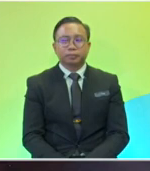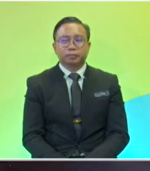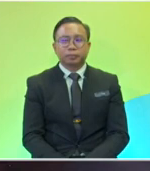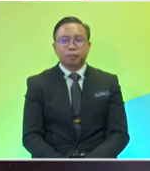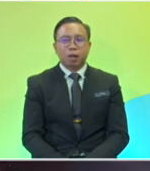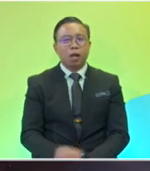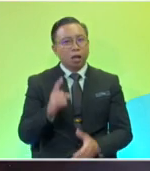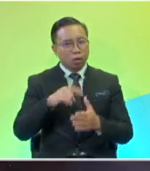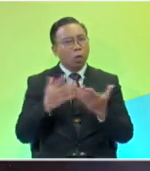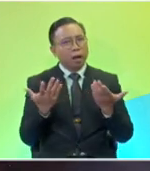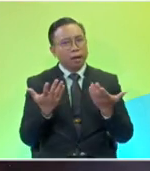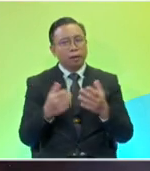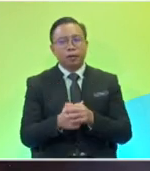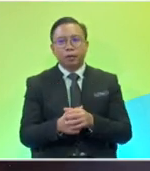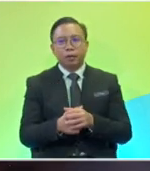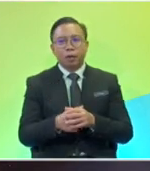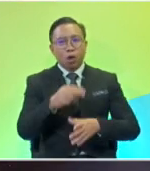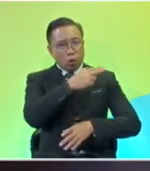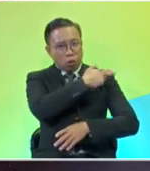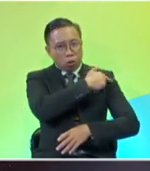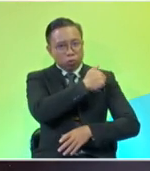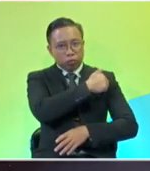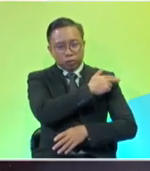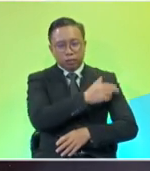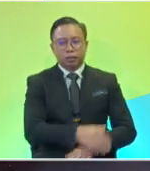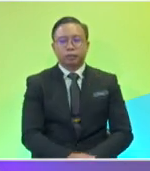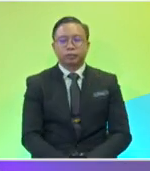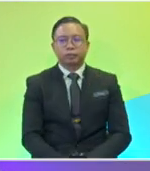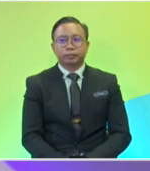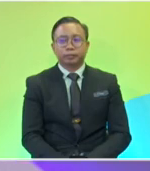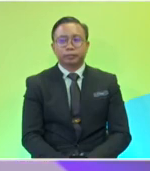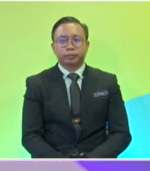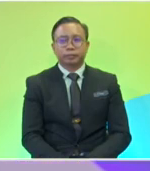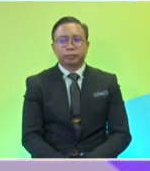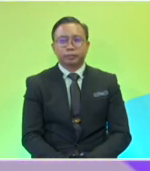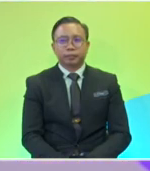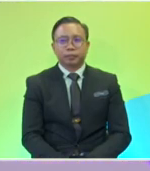This was hospital. Wow! See,